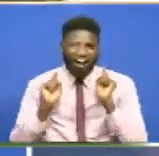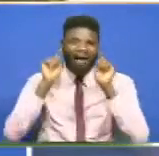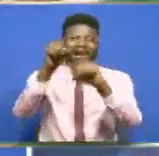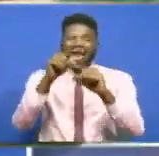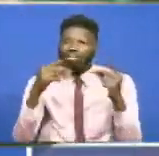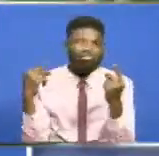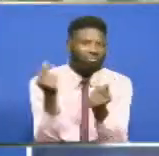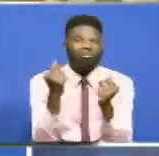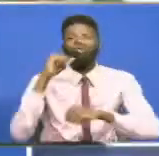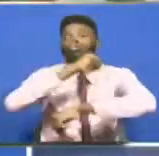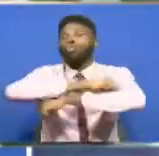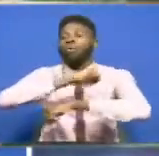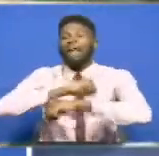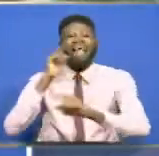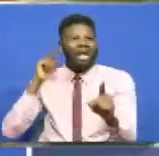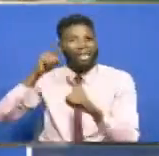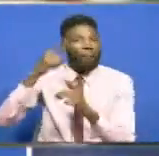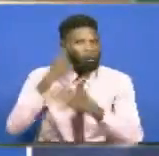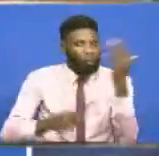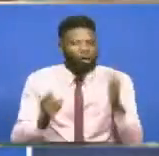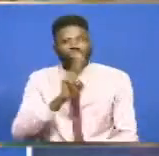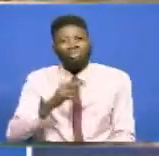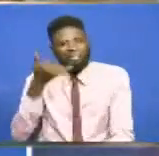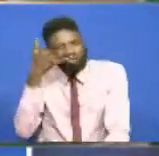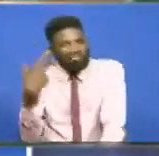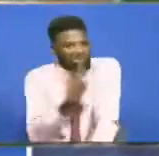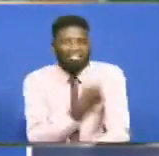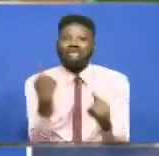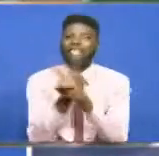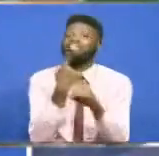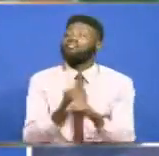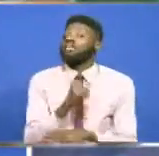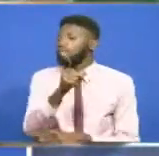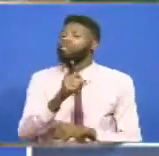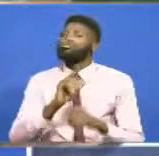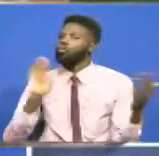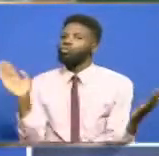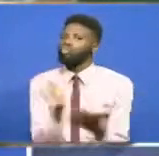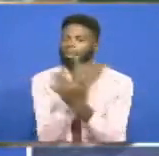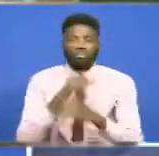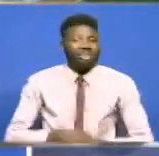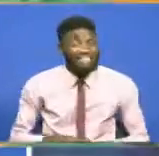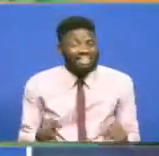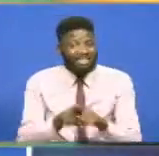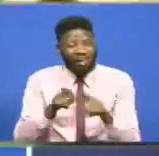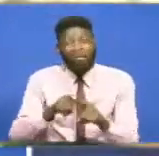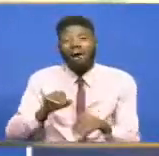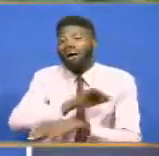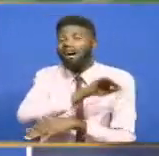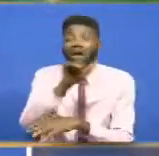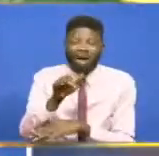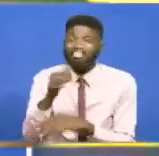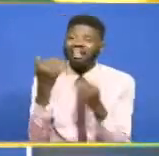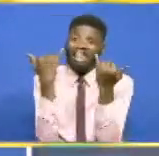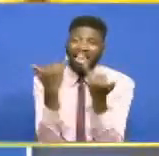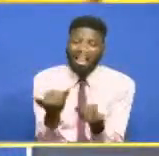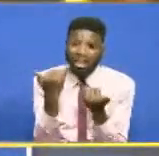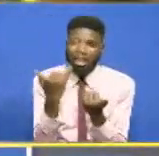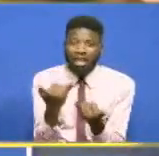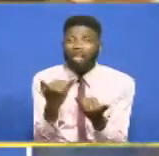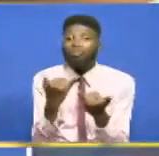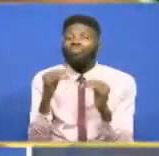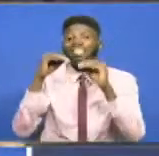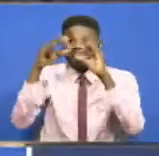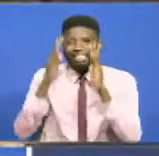za kukabiliana na uraibu wa mihadarati, na akaagiza kwamba walimu wavitoe viuzi vyote vilivyo mikononi mwa